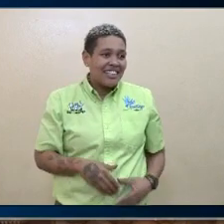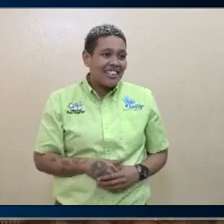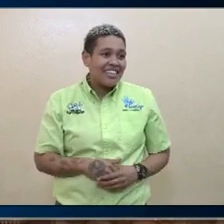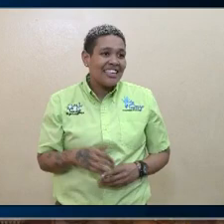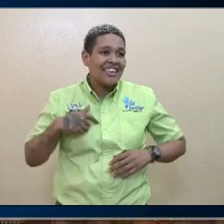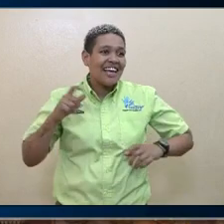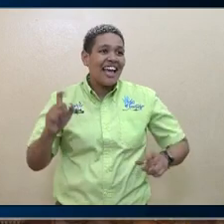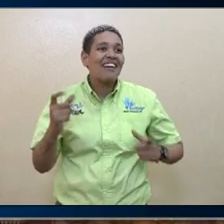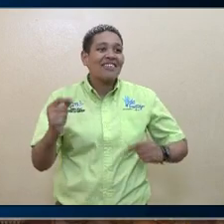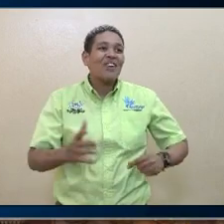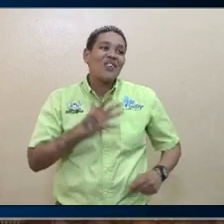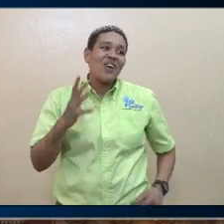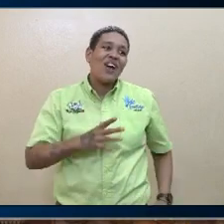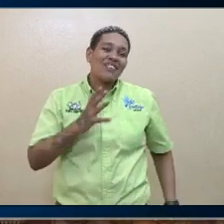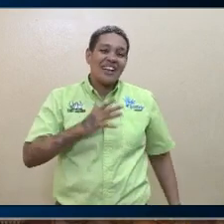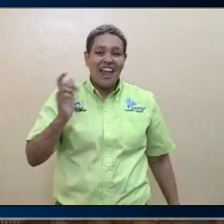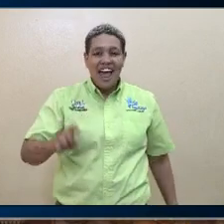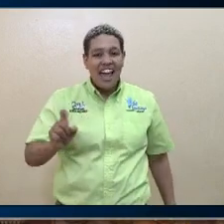have to do it formally.